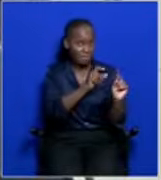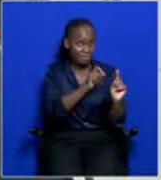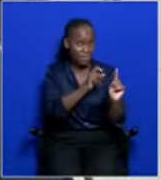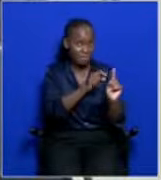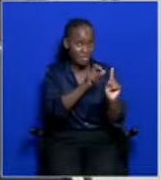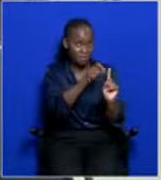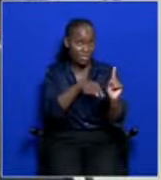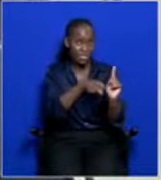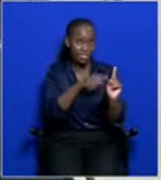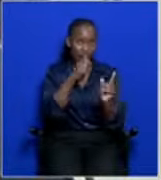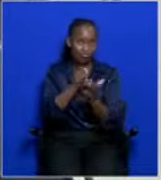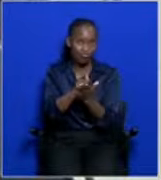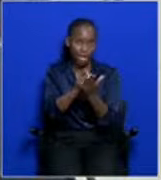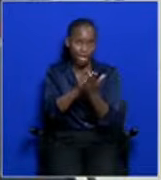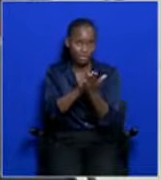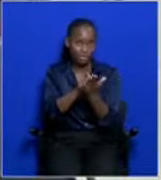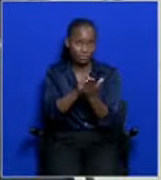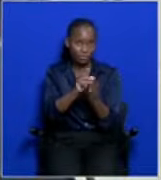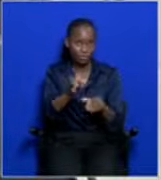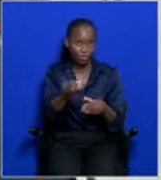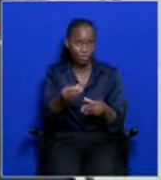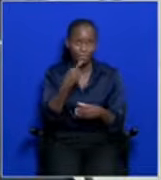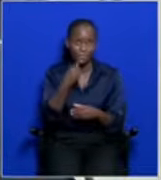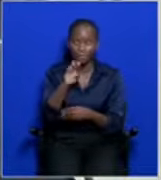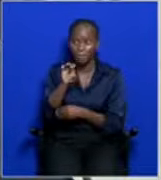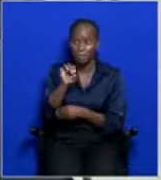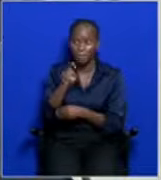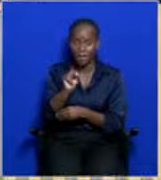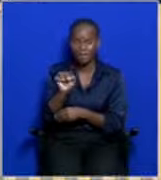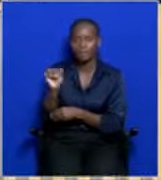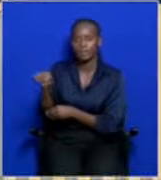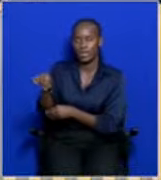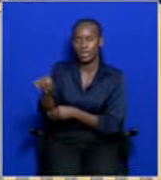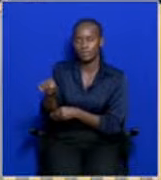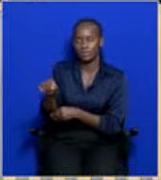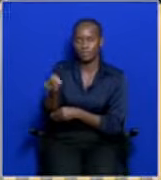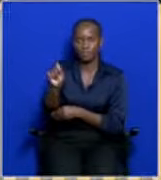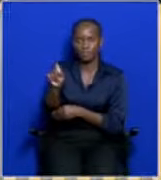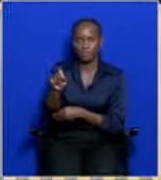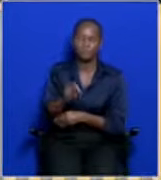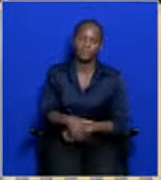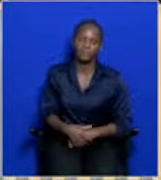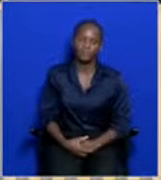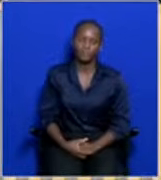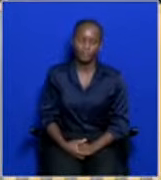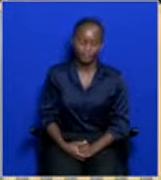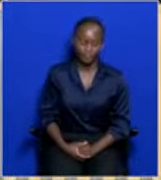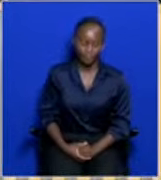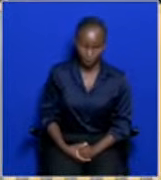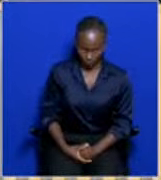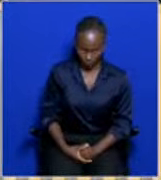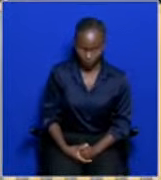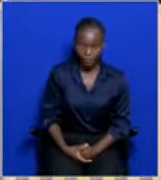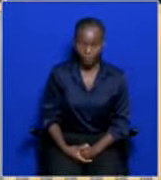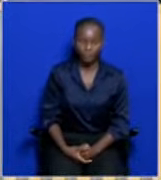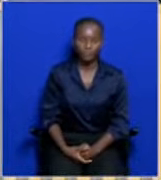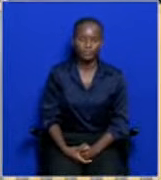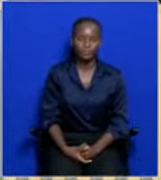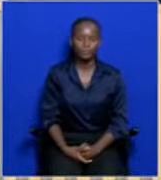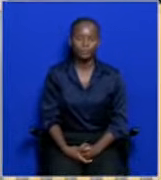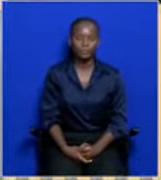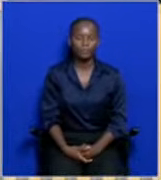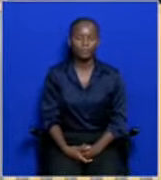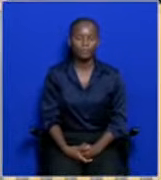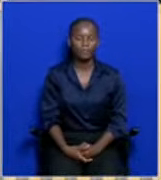this Yes. document. Thank you. And I guess on this file, lastly, if you turn to